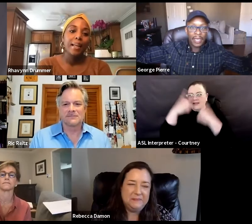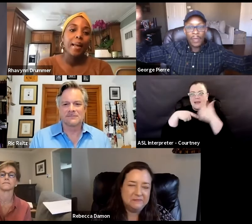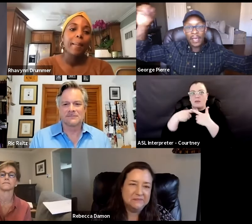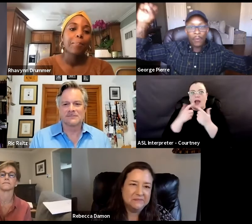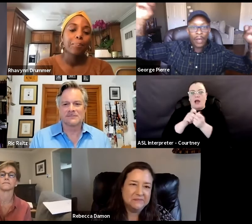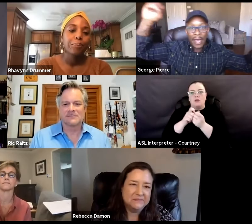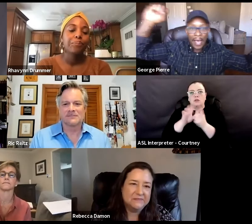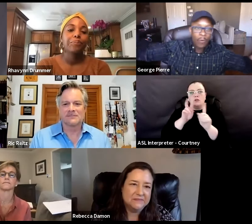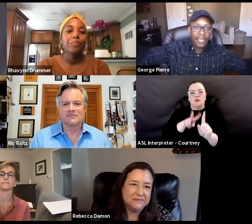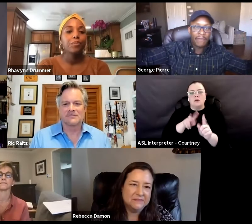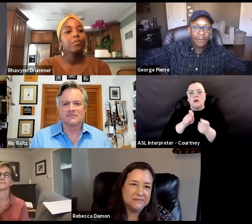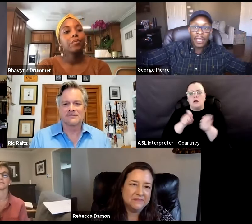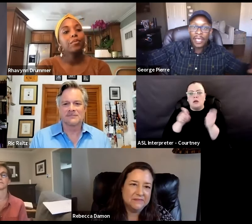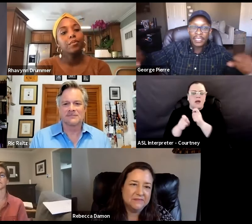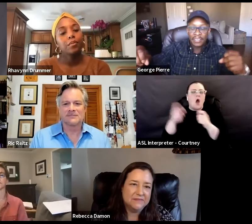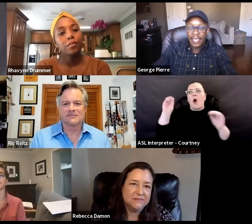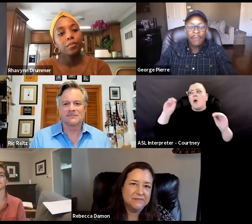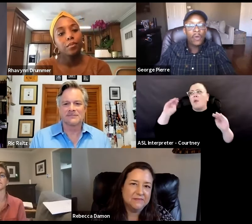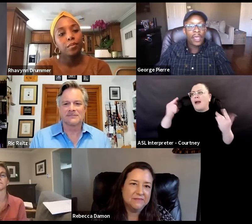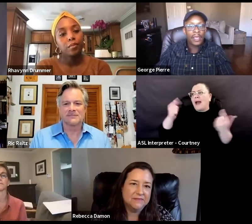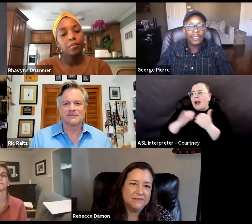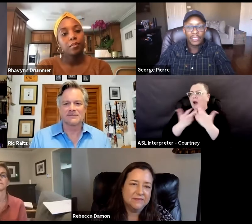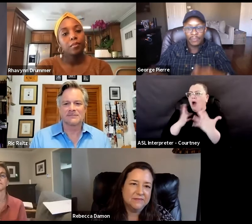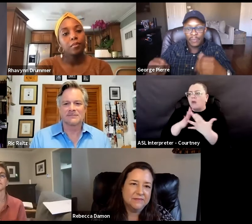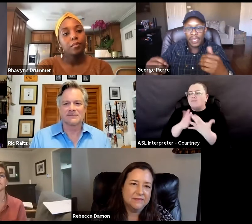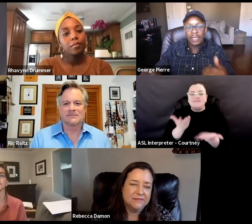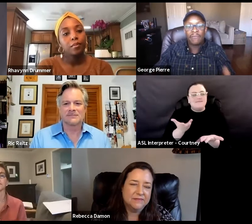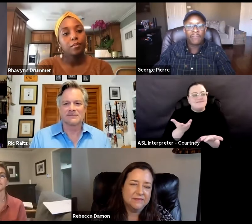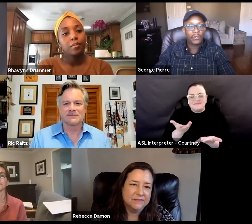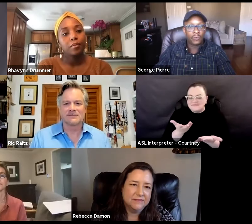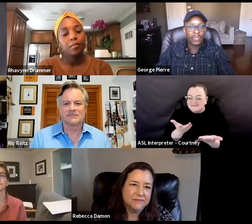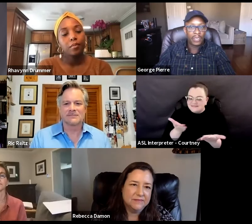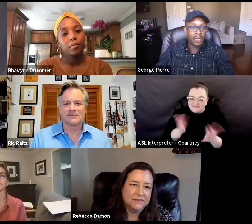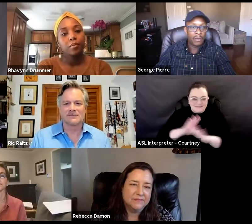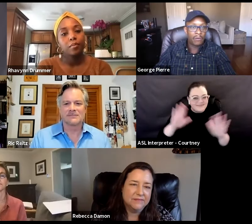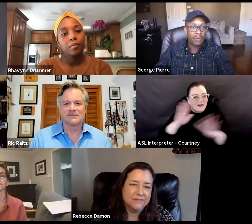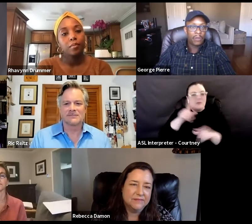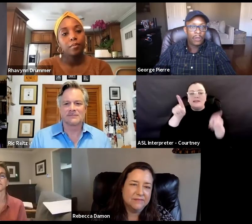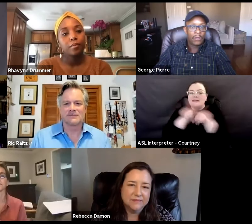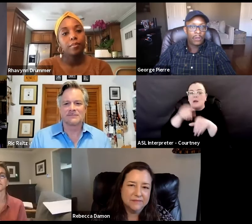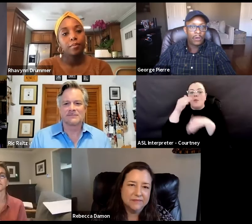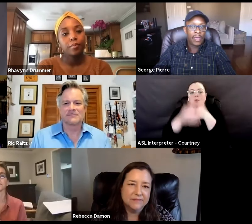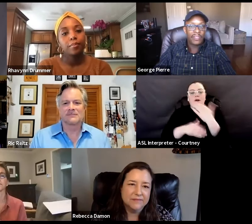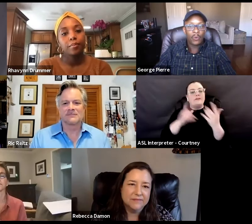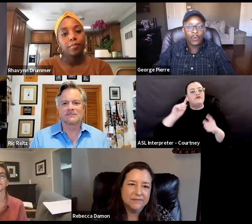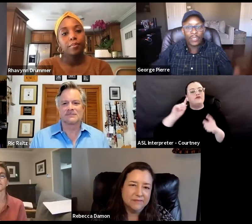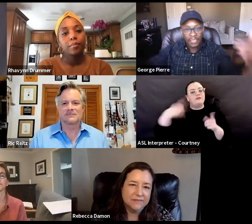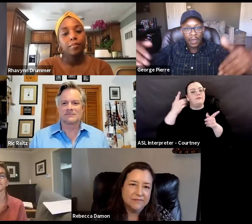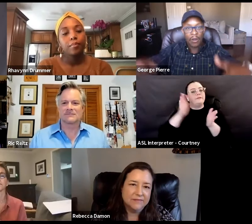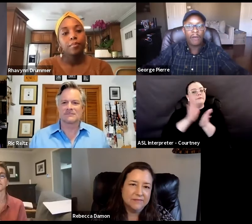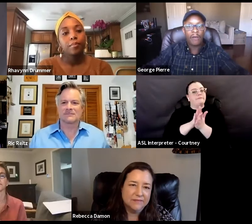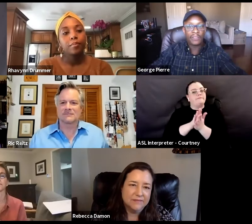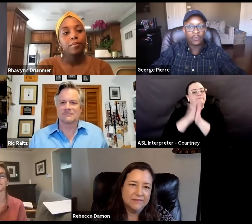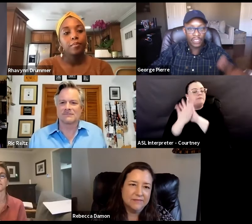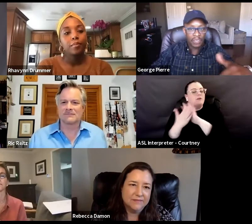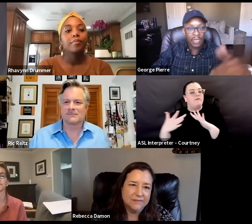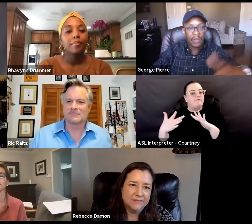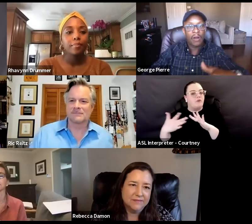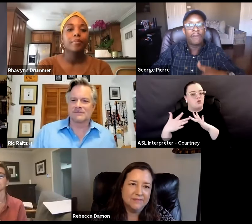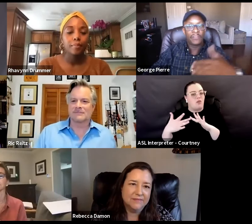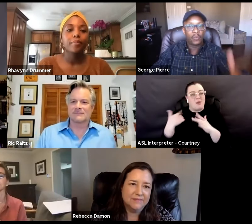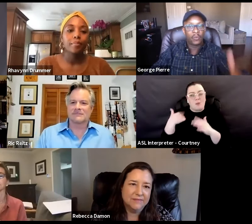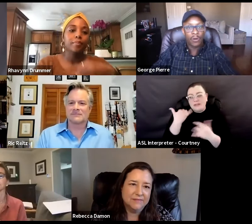differently and like, oh my God, well, how do I get in front? It's the same way. It's just being done virtually now. You know, everything, we're still in our office. We're